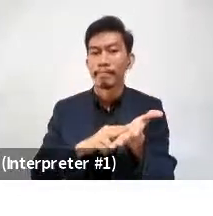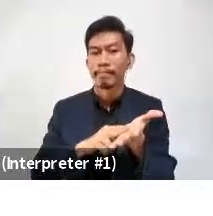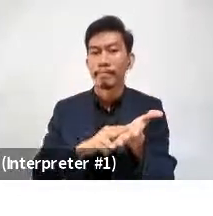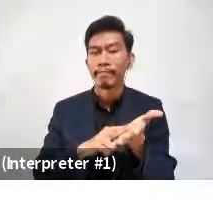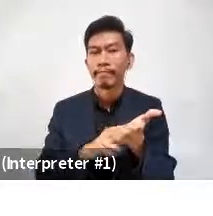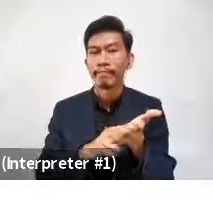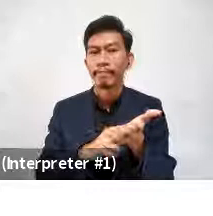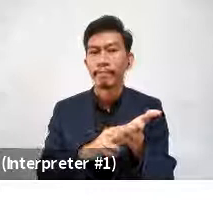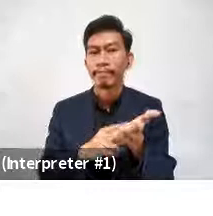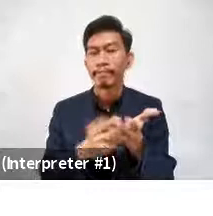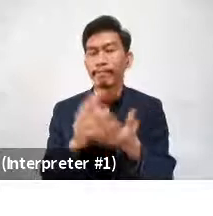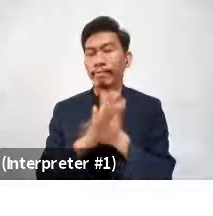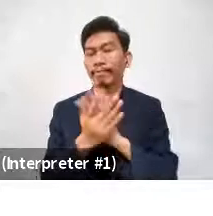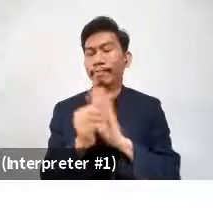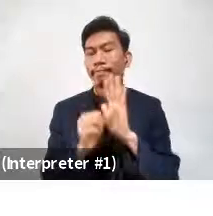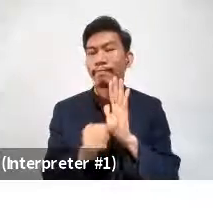into a Republic Act.